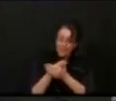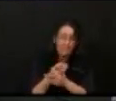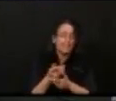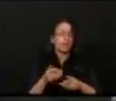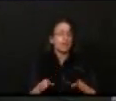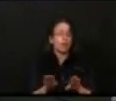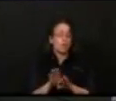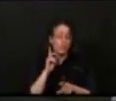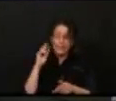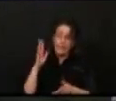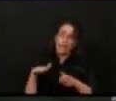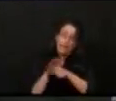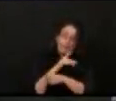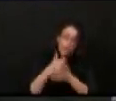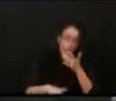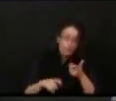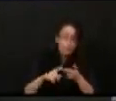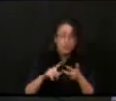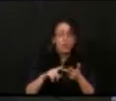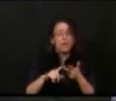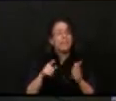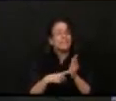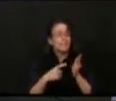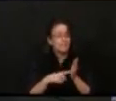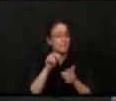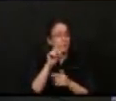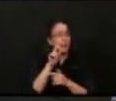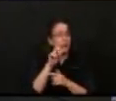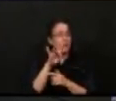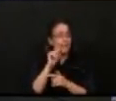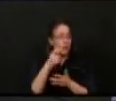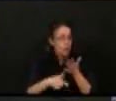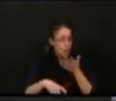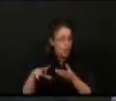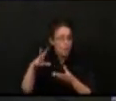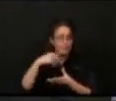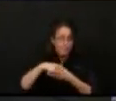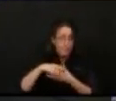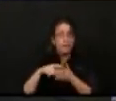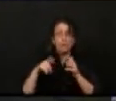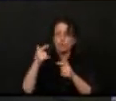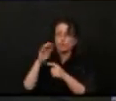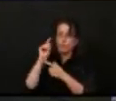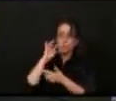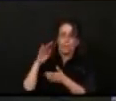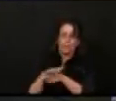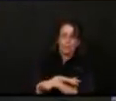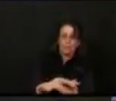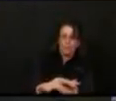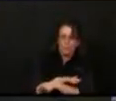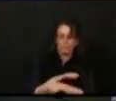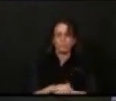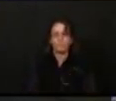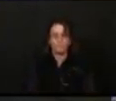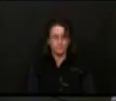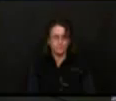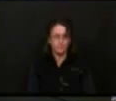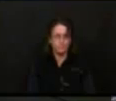audit costs, additional audit costs associated with the grant, typical stuff that is covered by the grant. Mm-hmm. Now, one of the things that